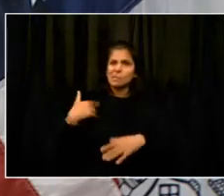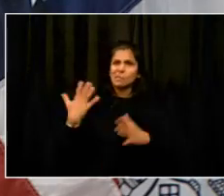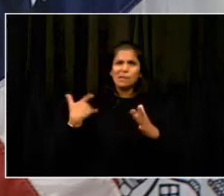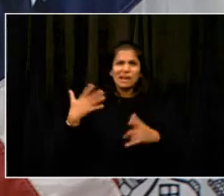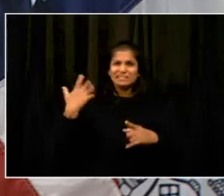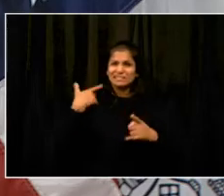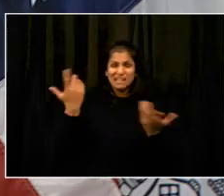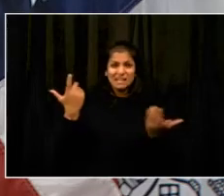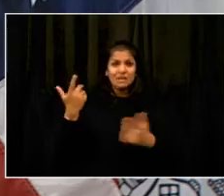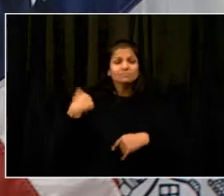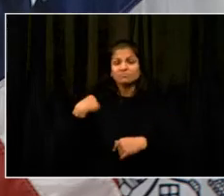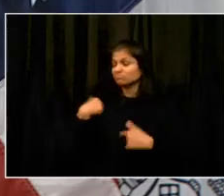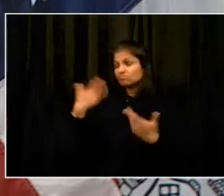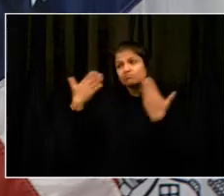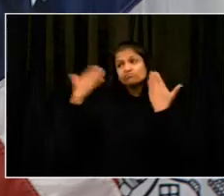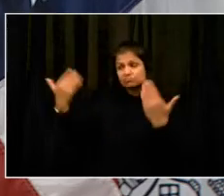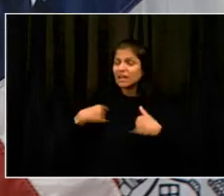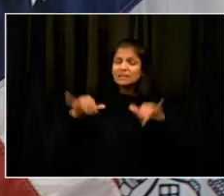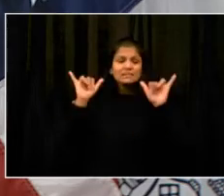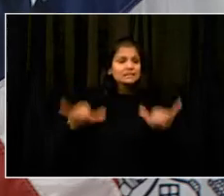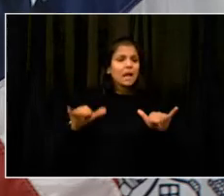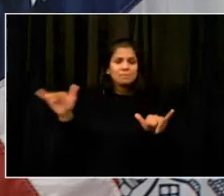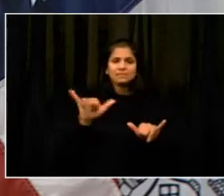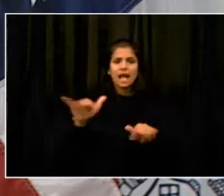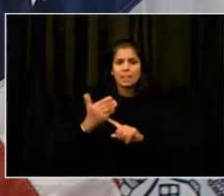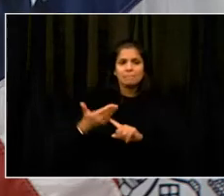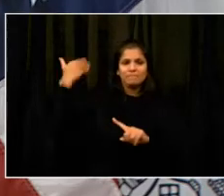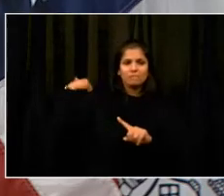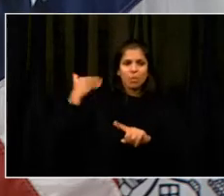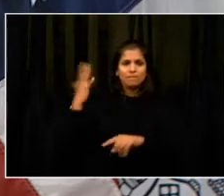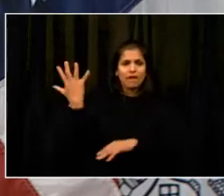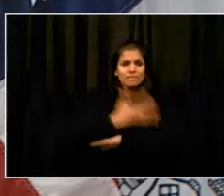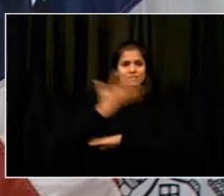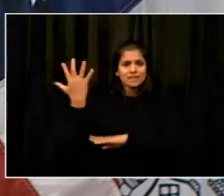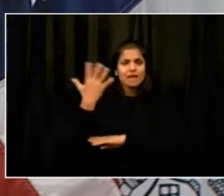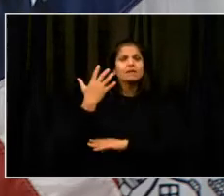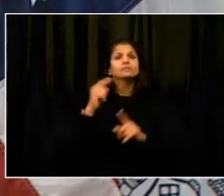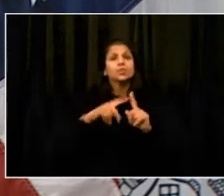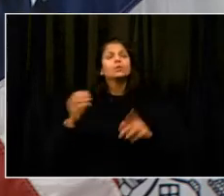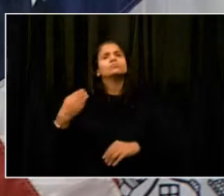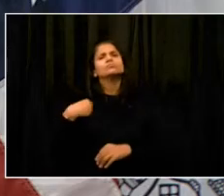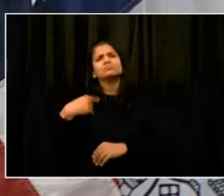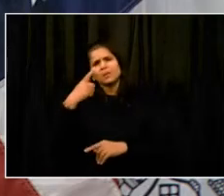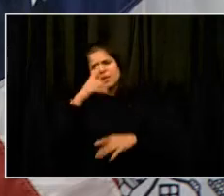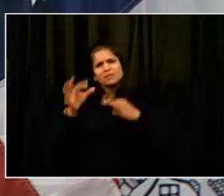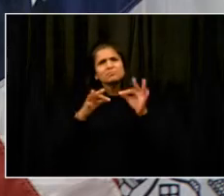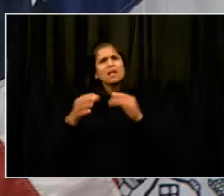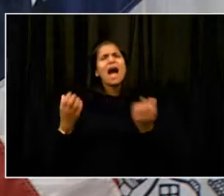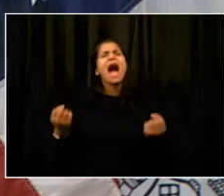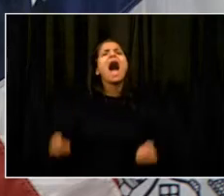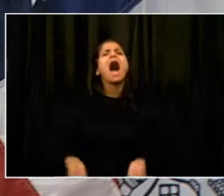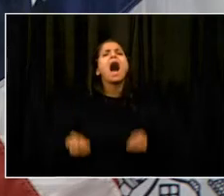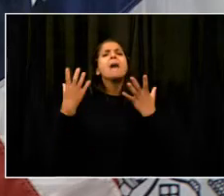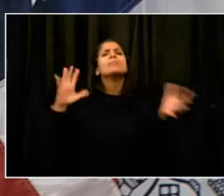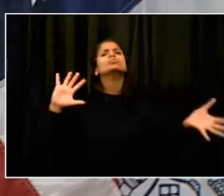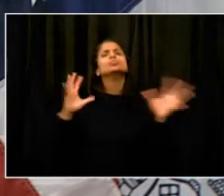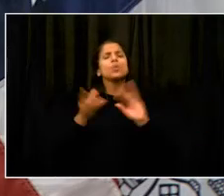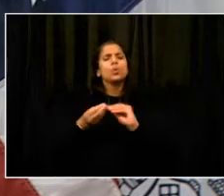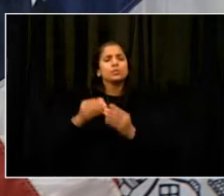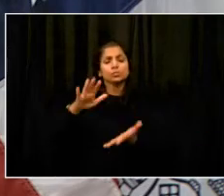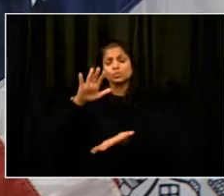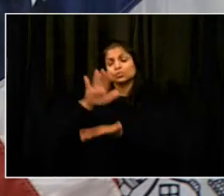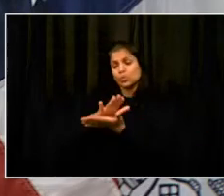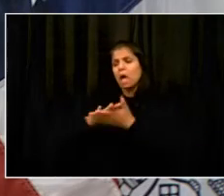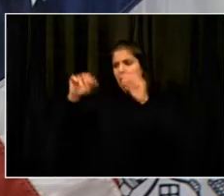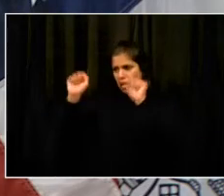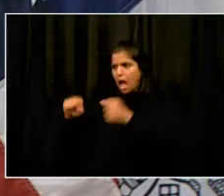go to 5-day and whether it's realistic for parents to expect that to actually happen? Yeah, look, I respect our principals for